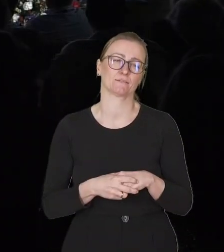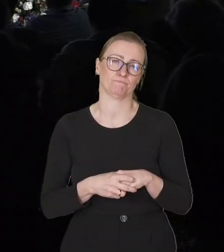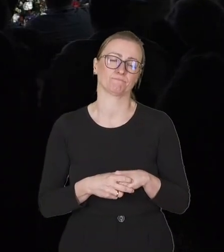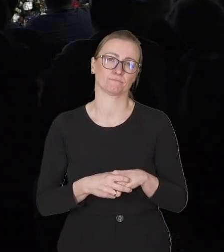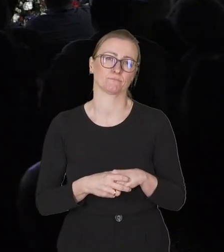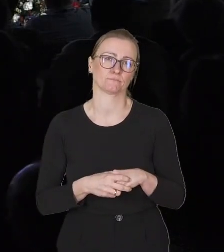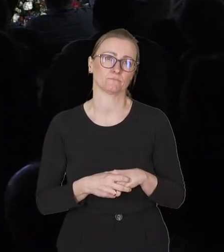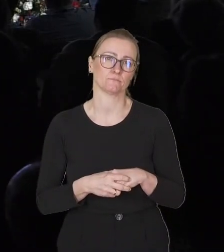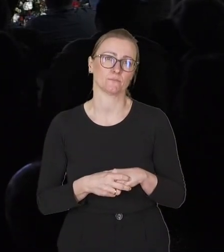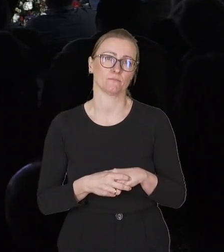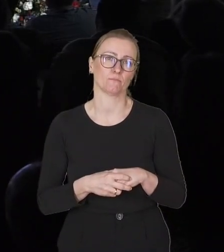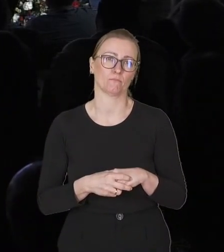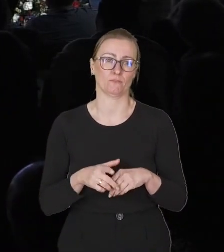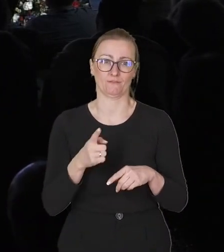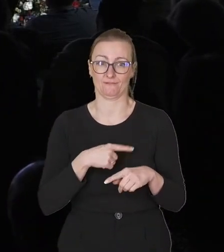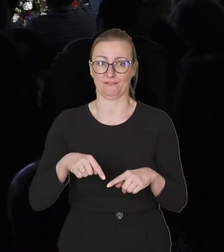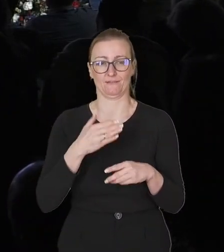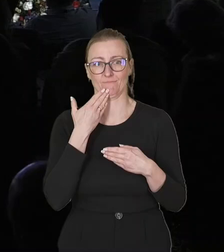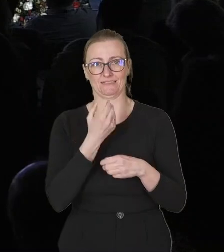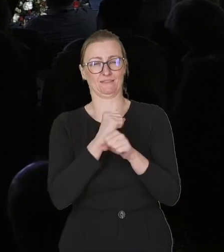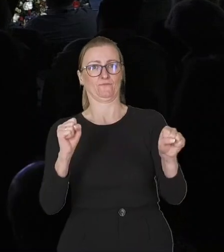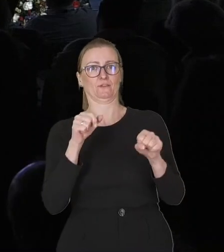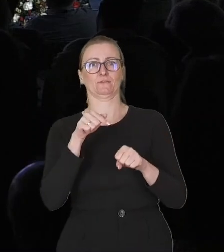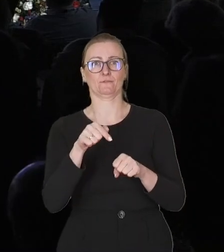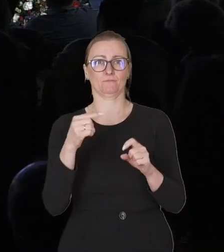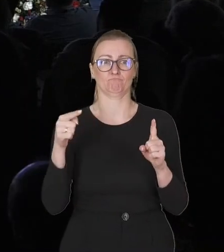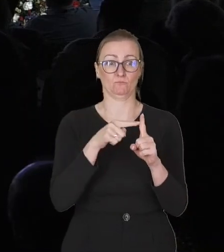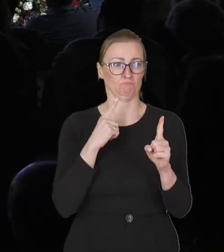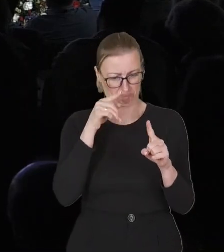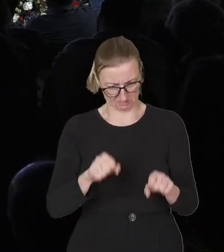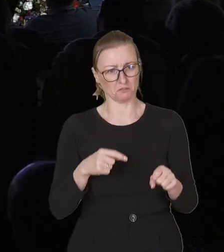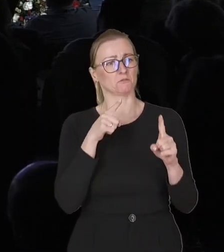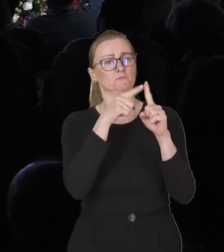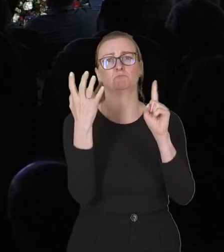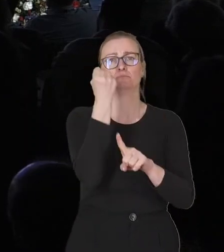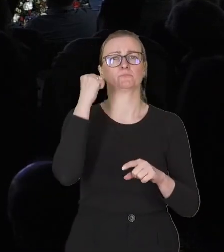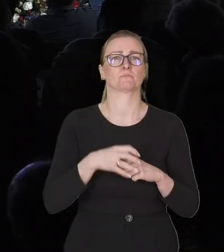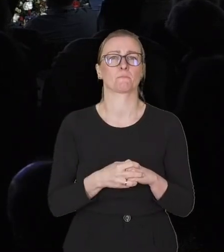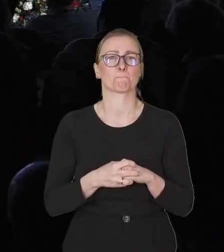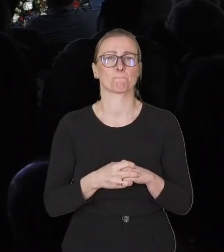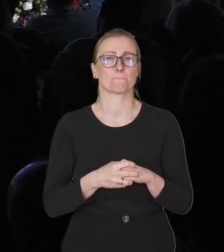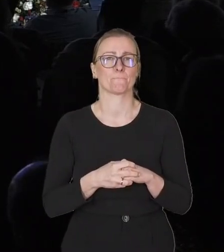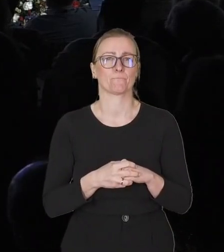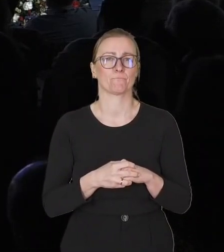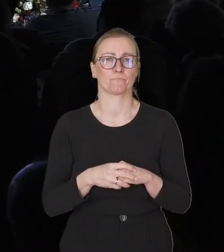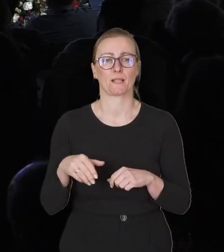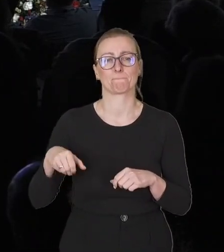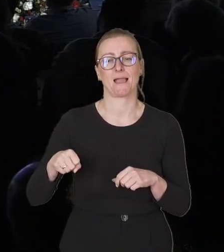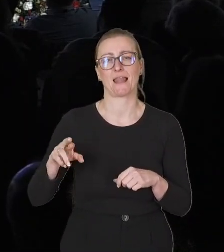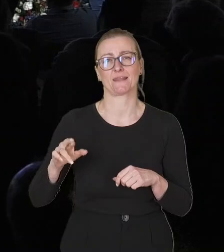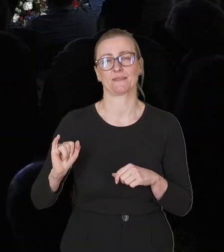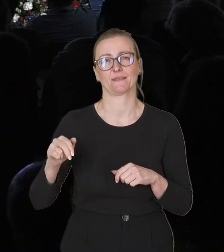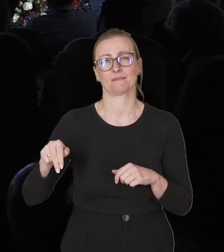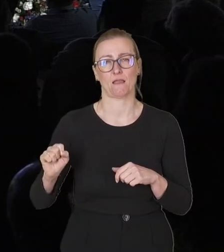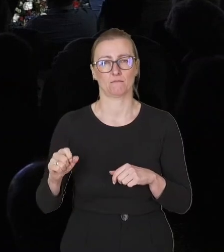Marina, now as an expert, experts in economic development, regional development, we are moving to the single